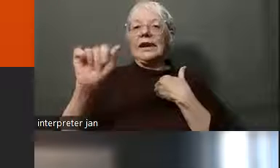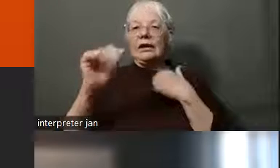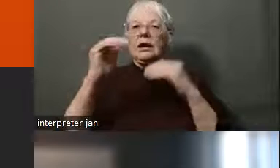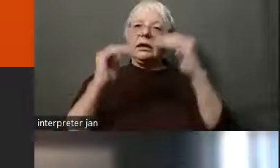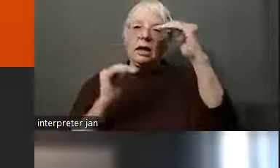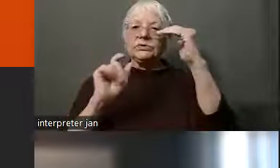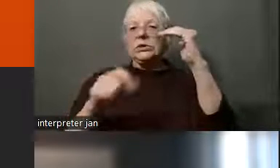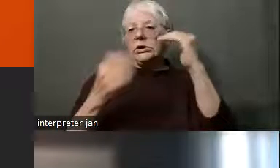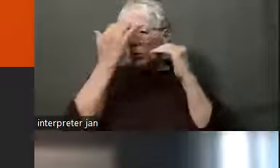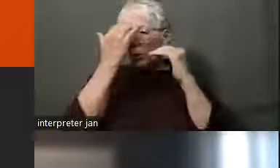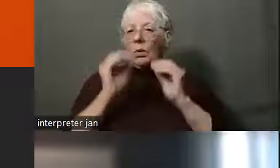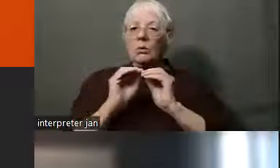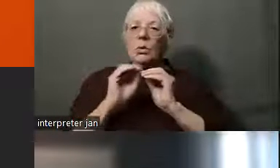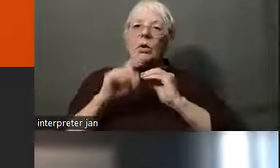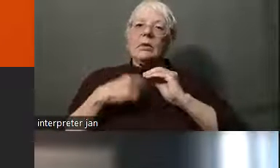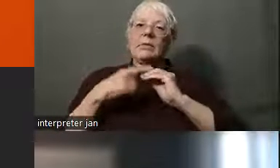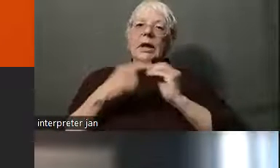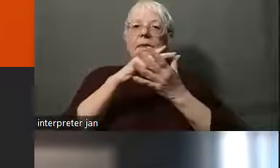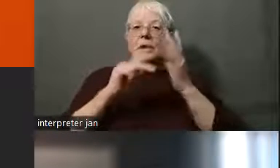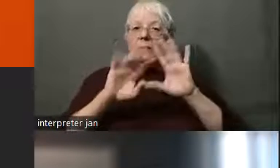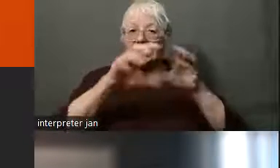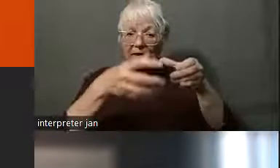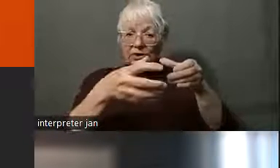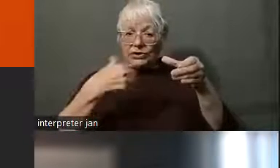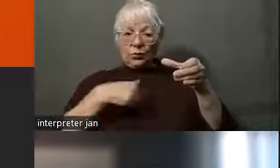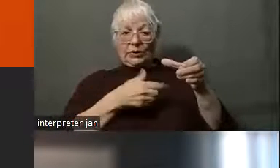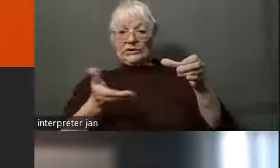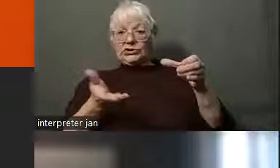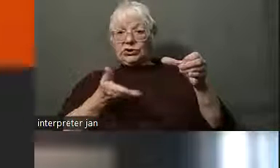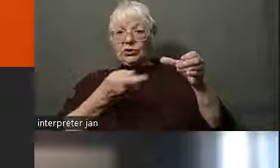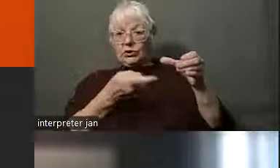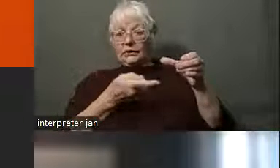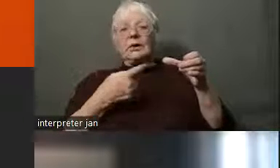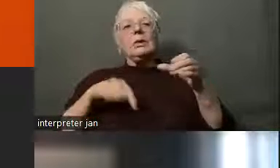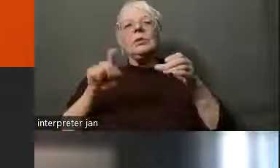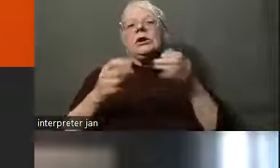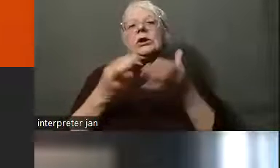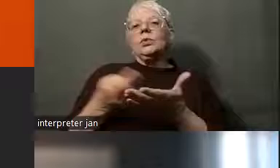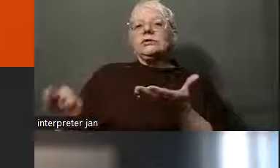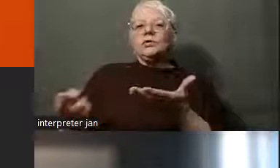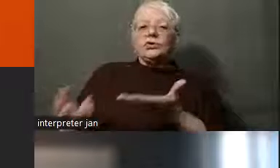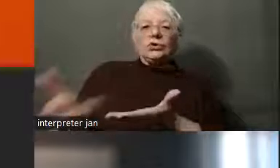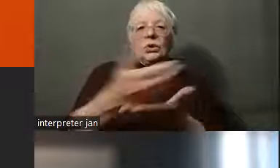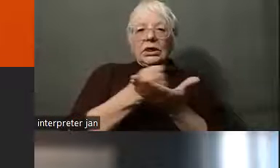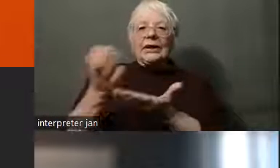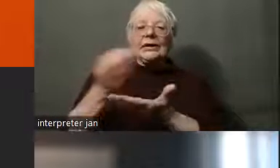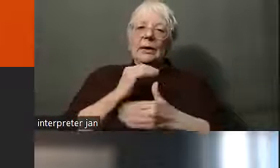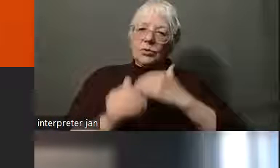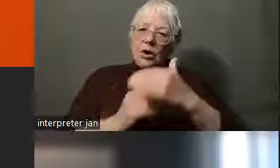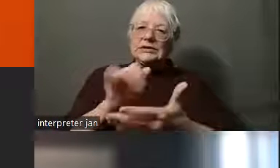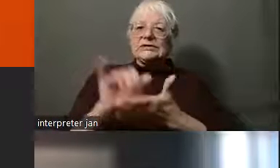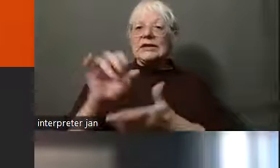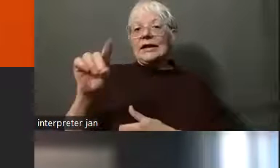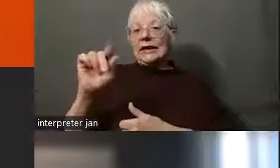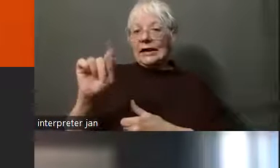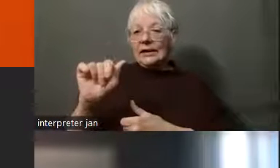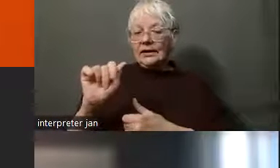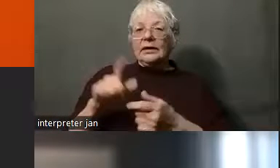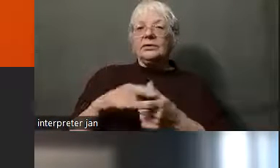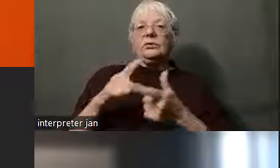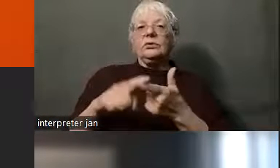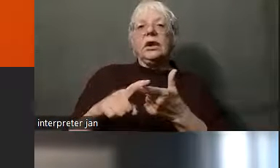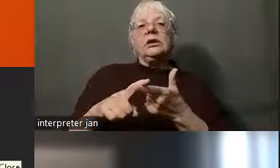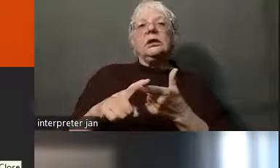to know more about the population we serve, but we need resources to collect and process that data to inform